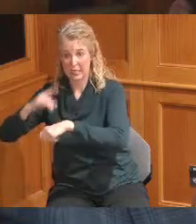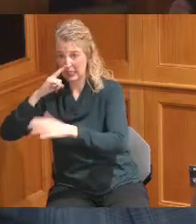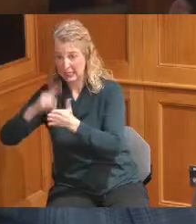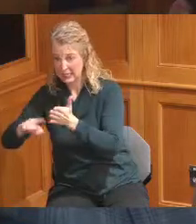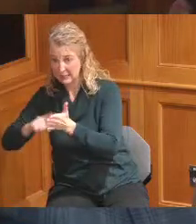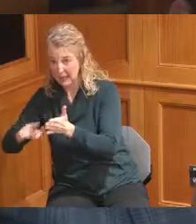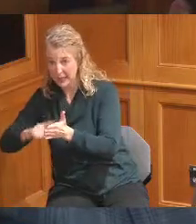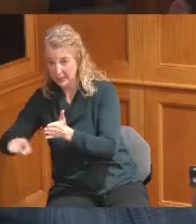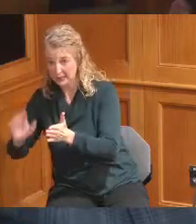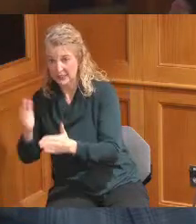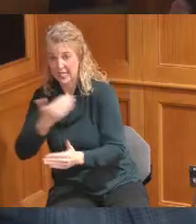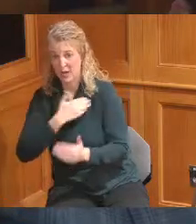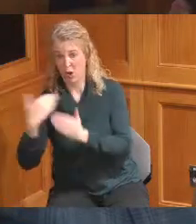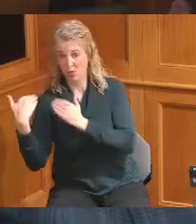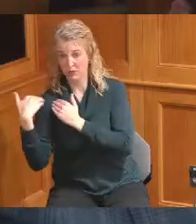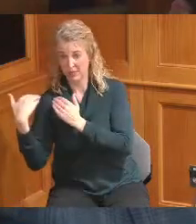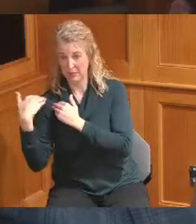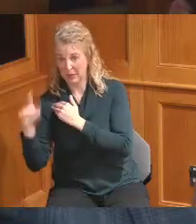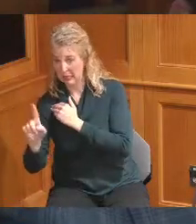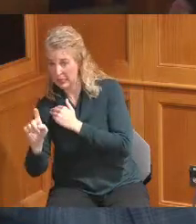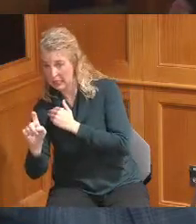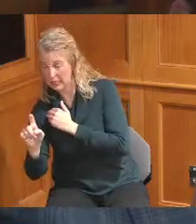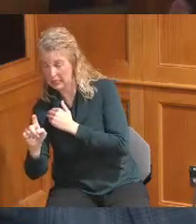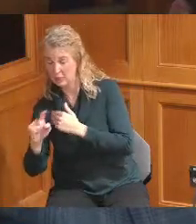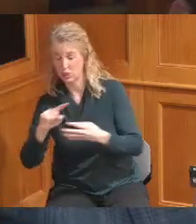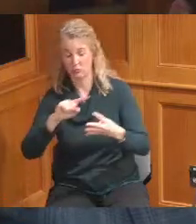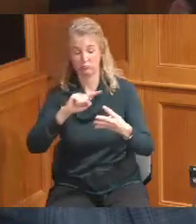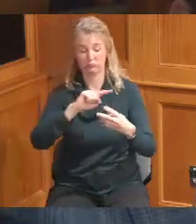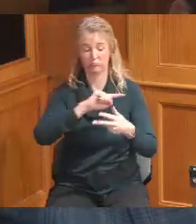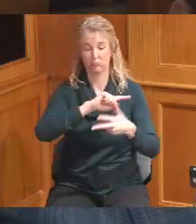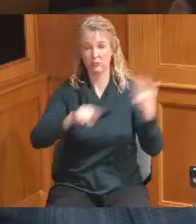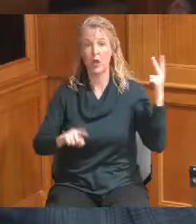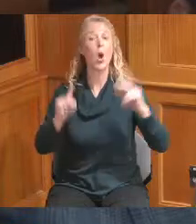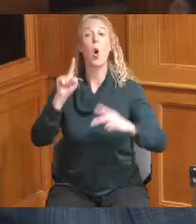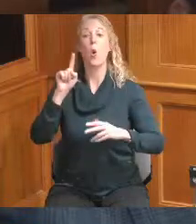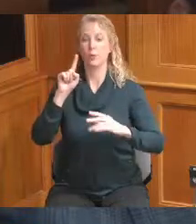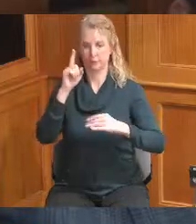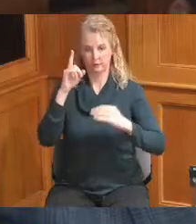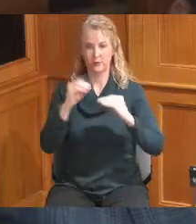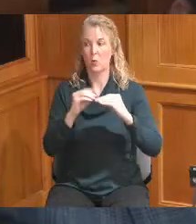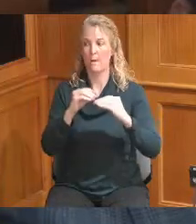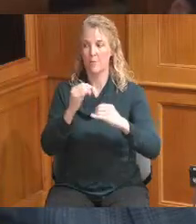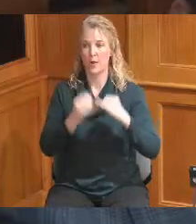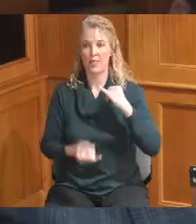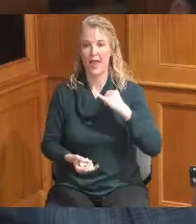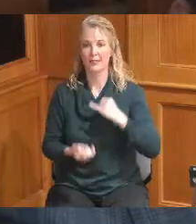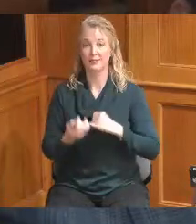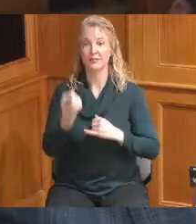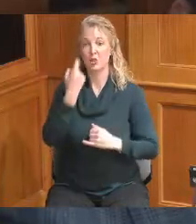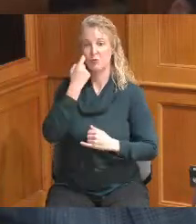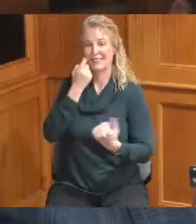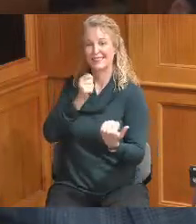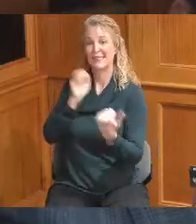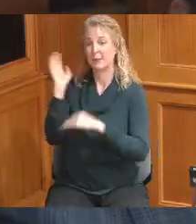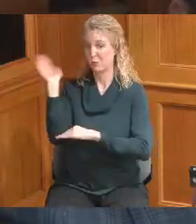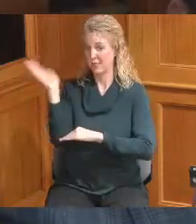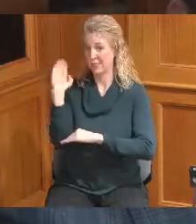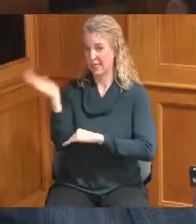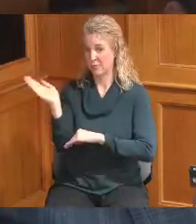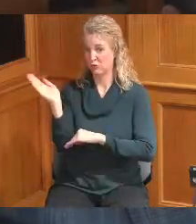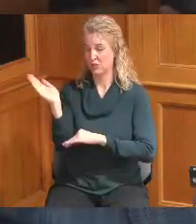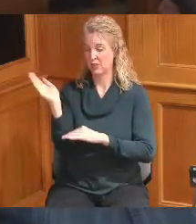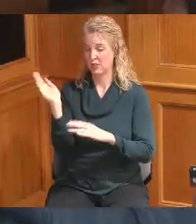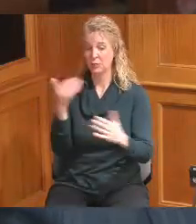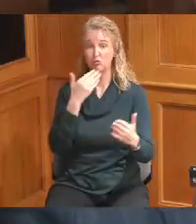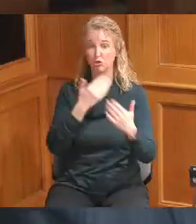inspect as a county. So those were the things. Oh, my last thing I wanted to say, we had a presentation. It was